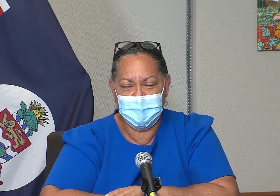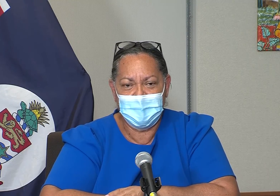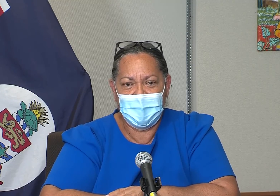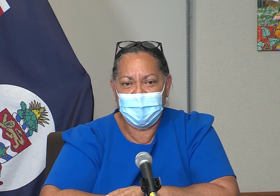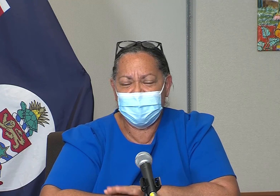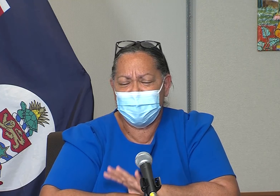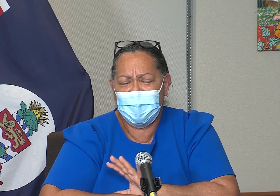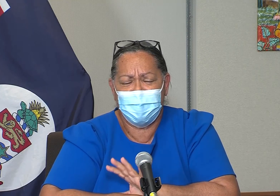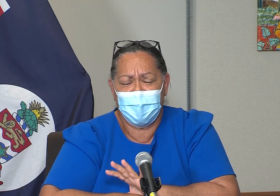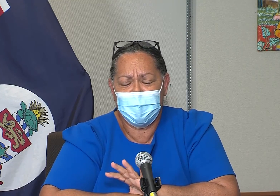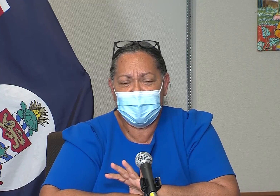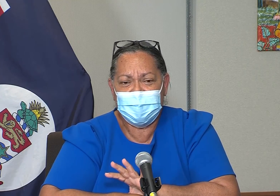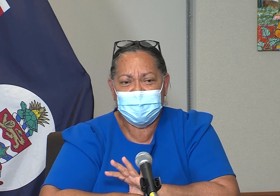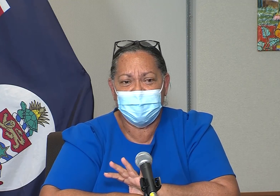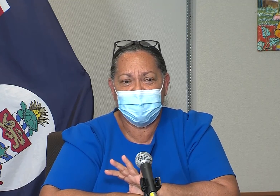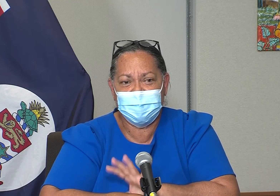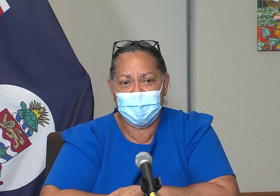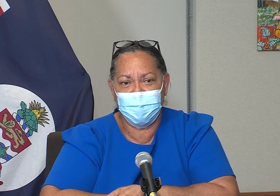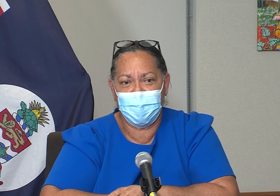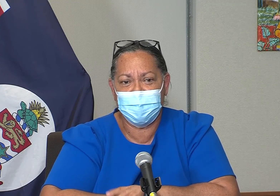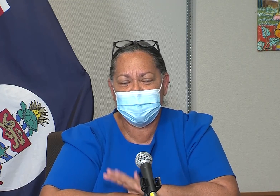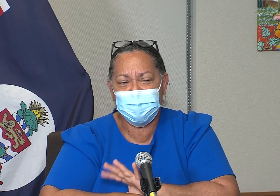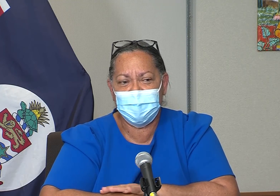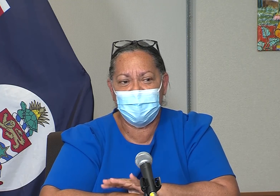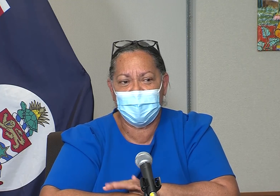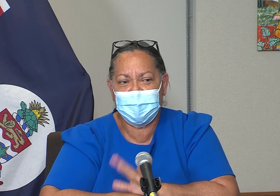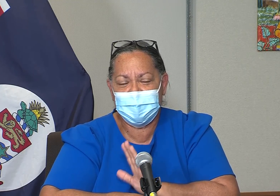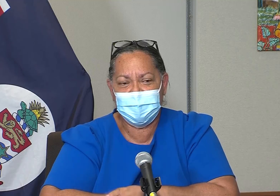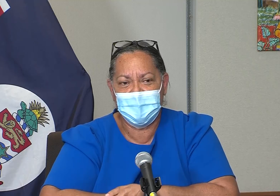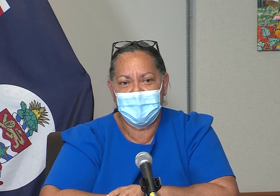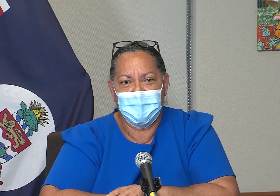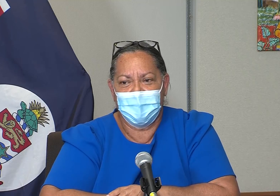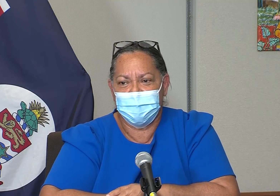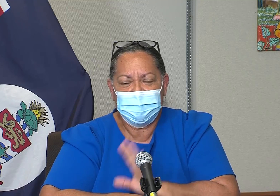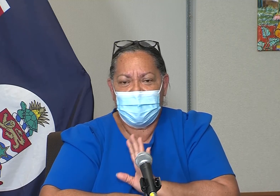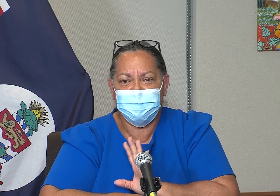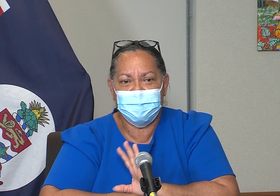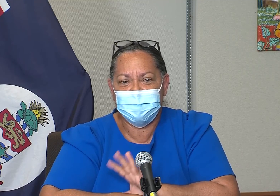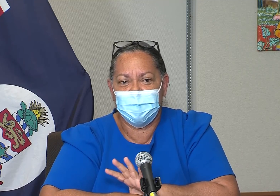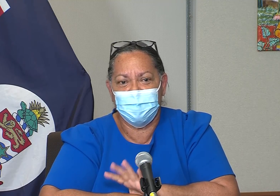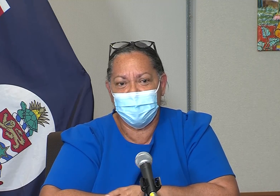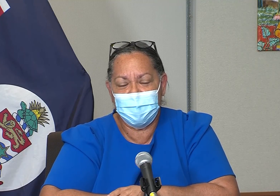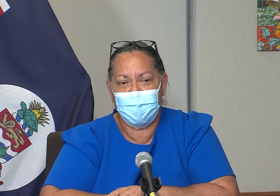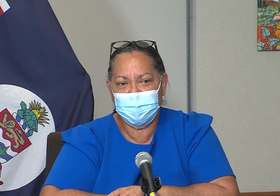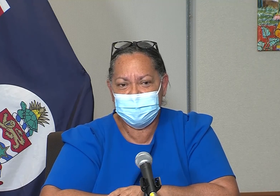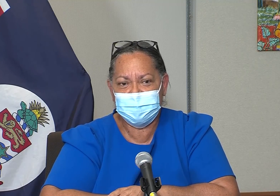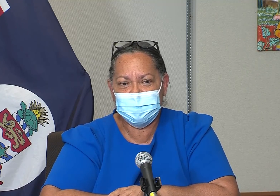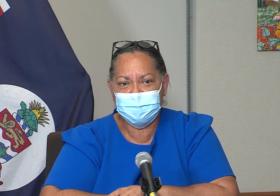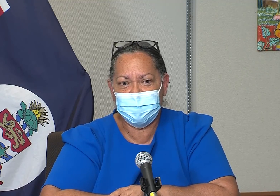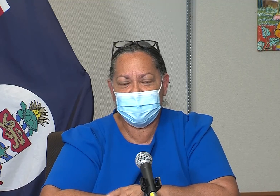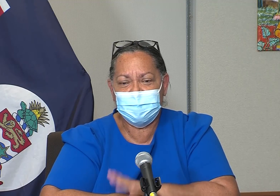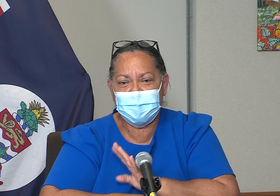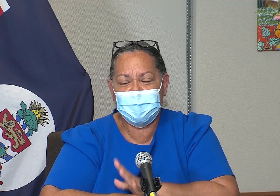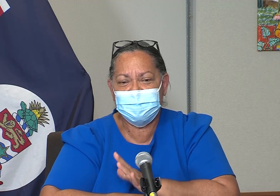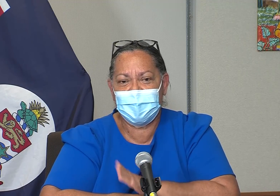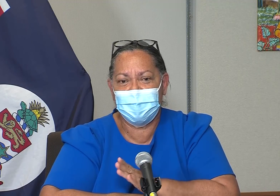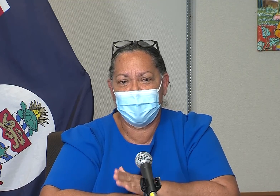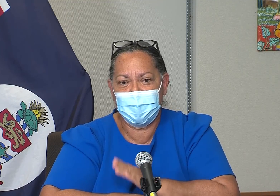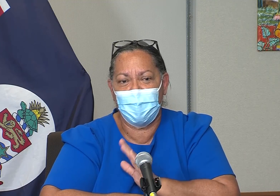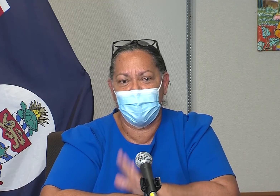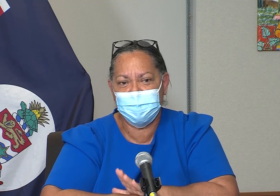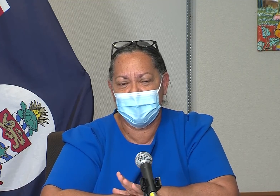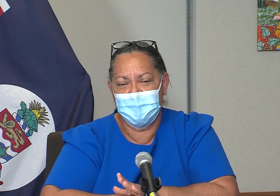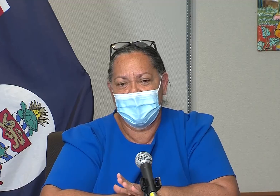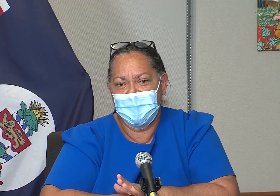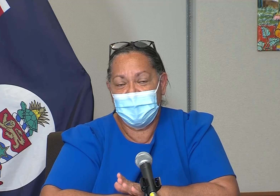team. And despite what the naysayers say, politics being what it is, I just ignore the politics, because I set